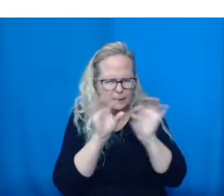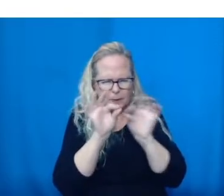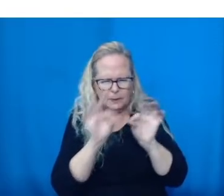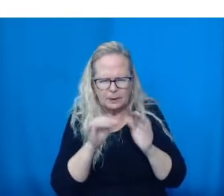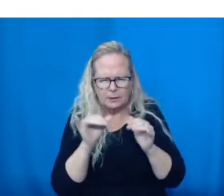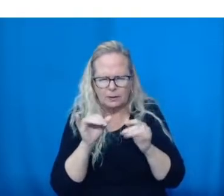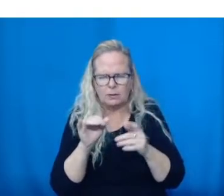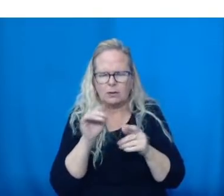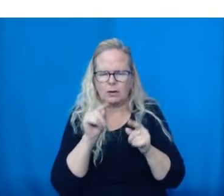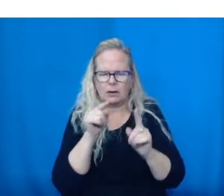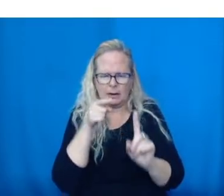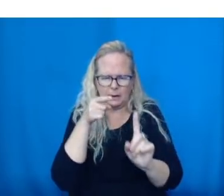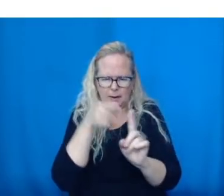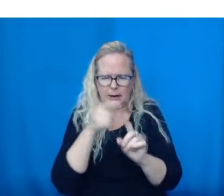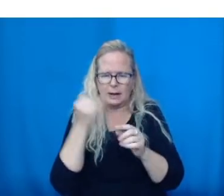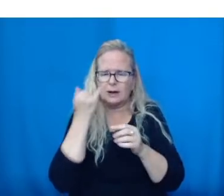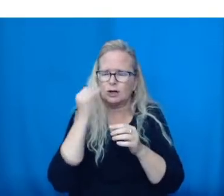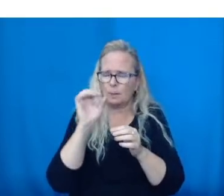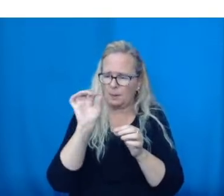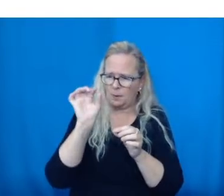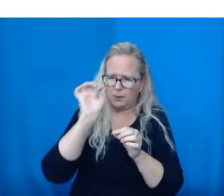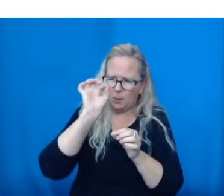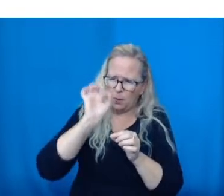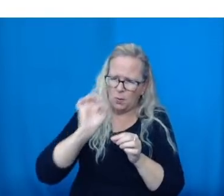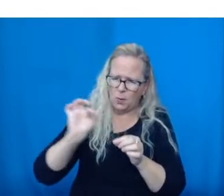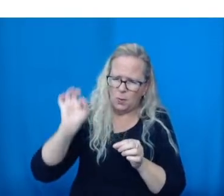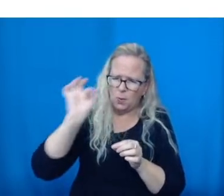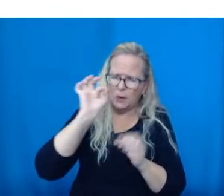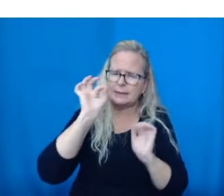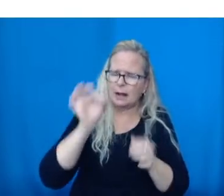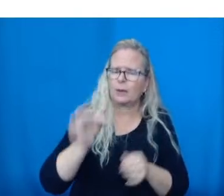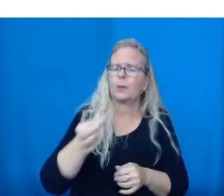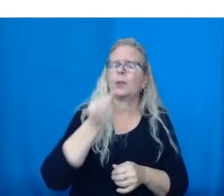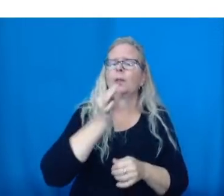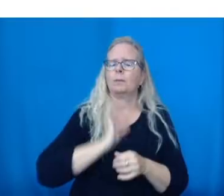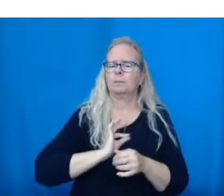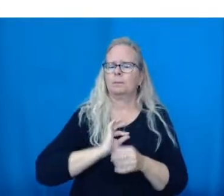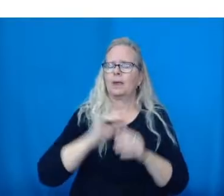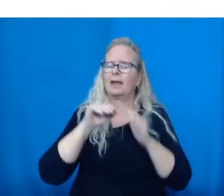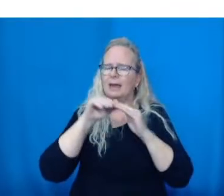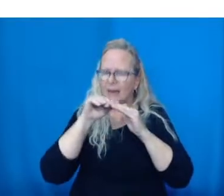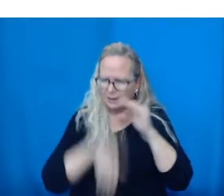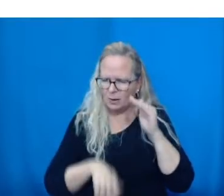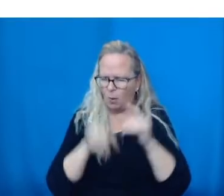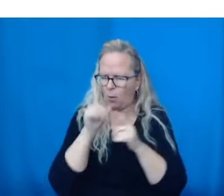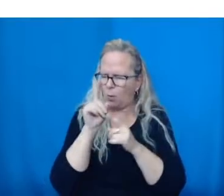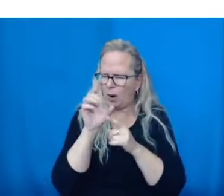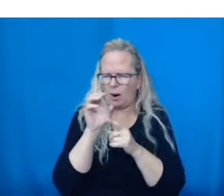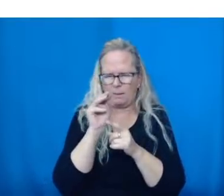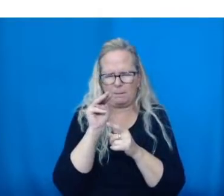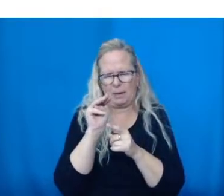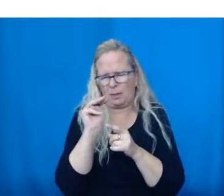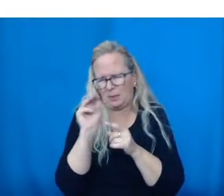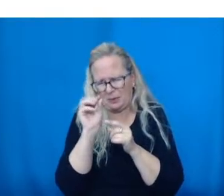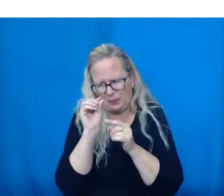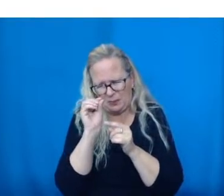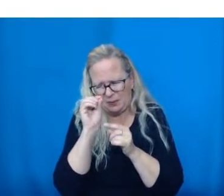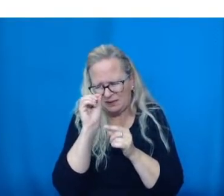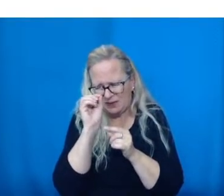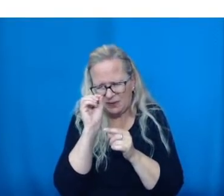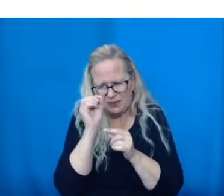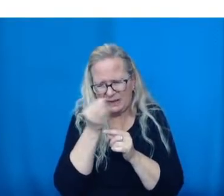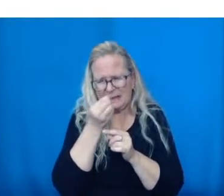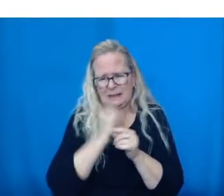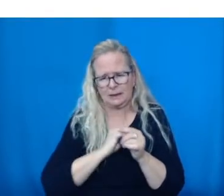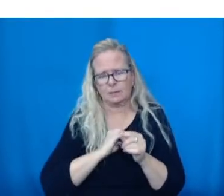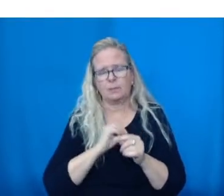So we've known for a long time how to control exposure to these kind of particulates, and SARS-CoV-2